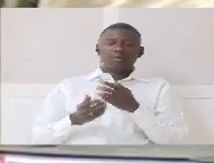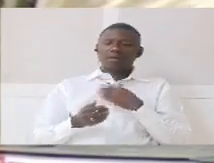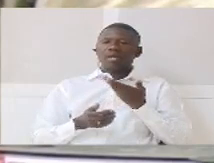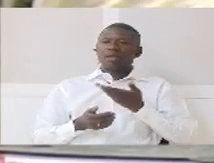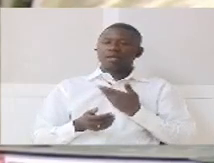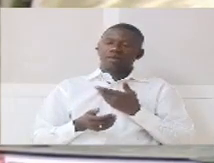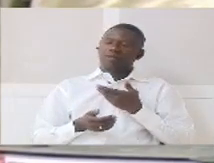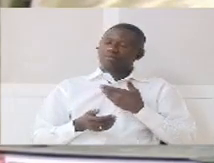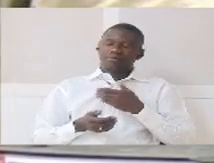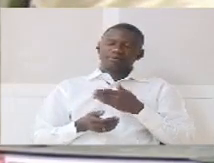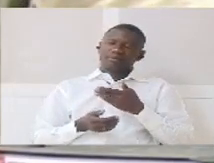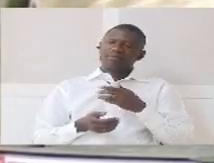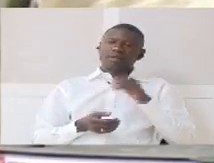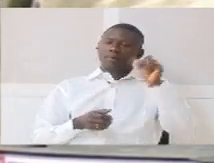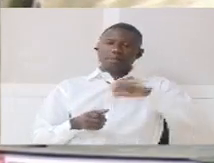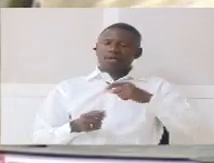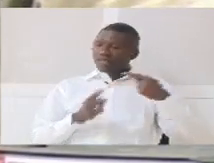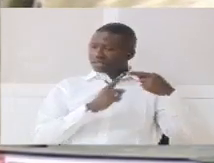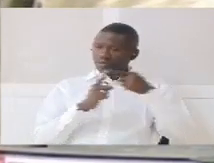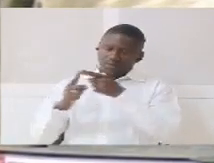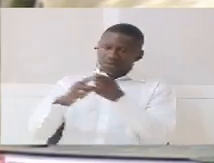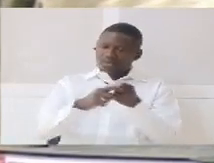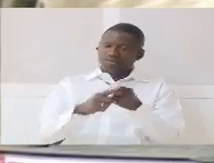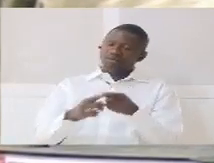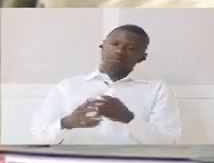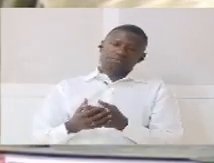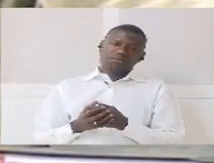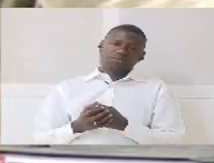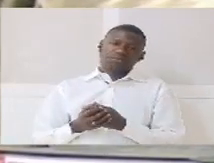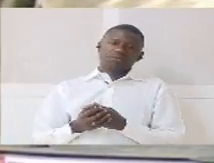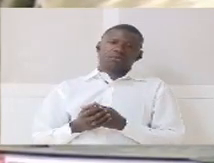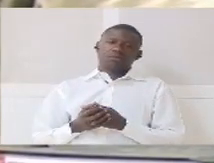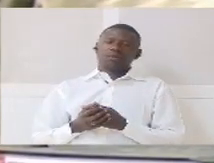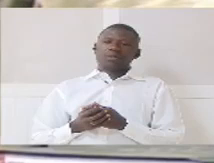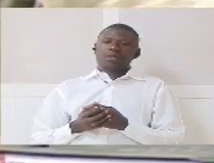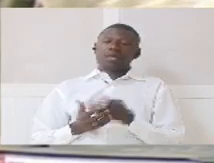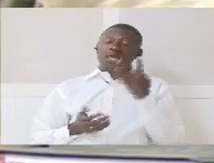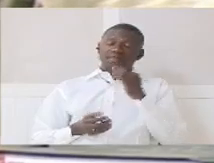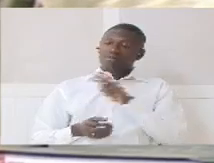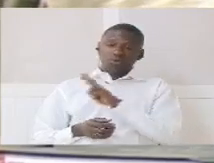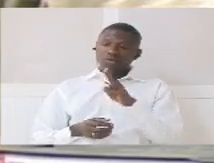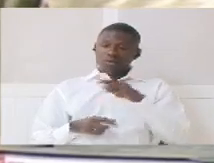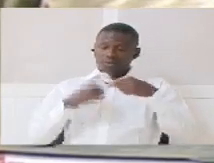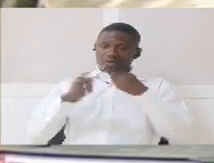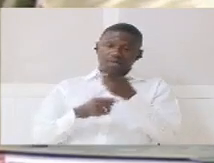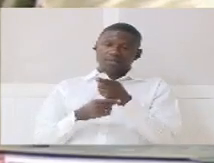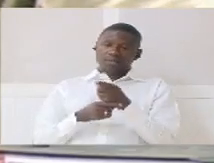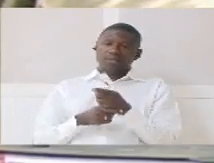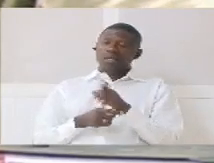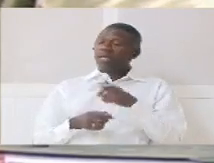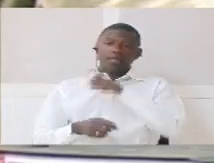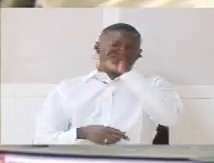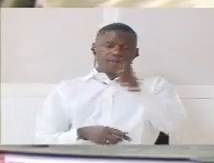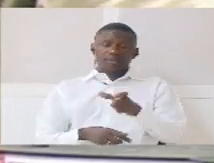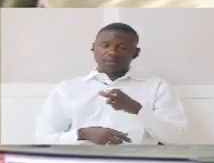All inherit. We inherited a very bad administration there. Because you want to know. Because if had it not been for that, Momo Tabirola J.